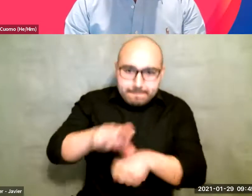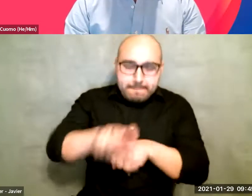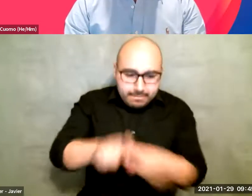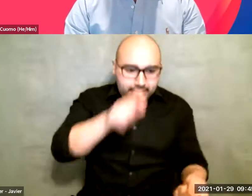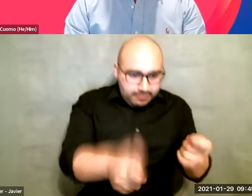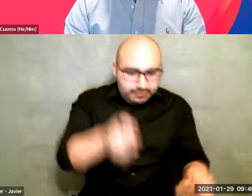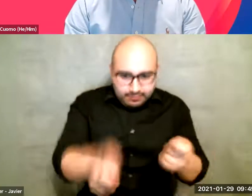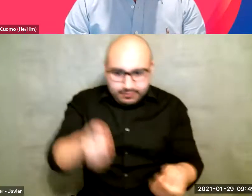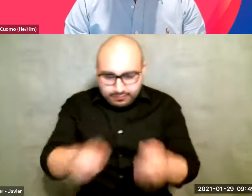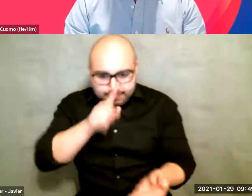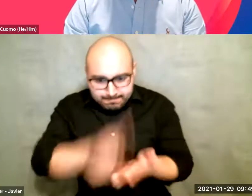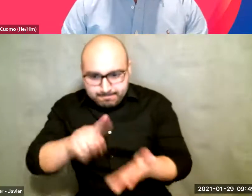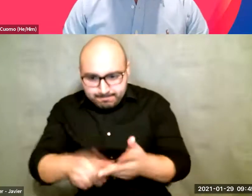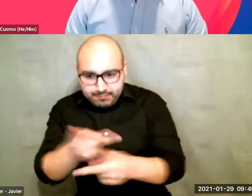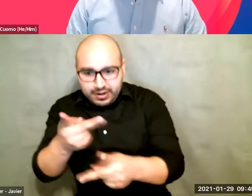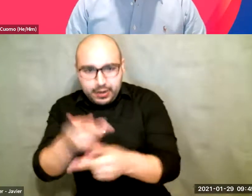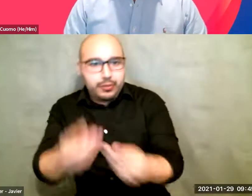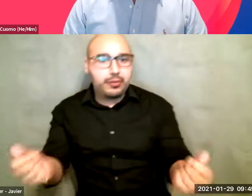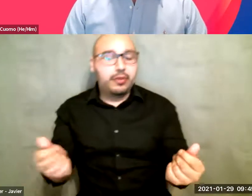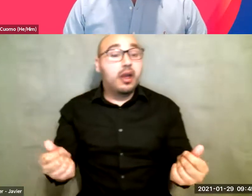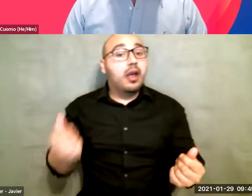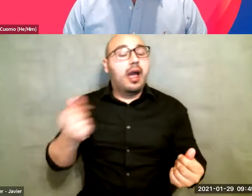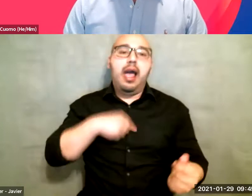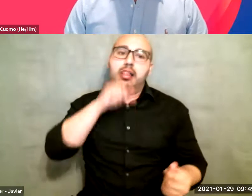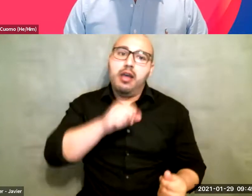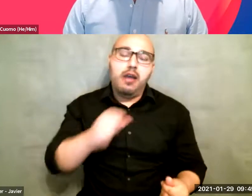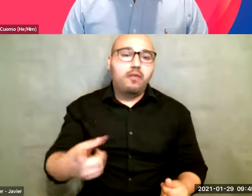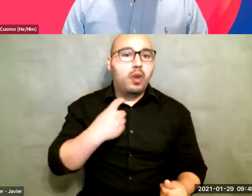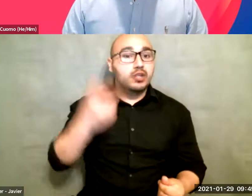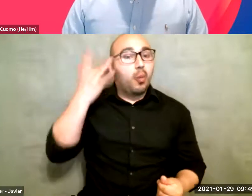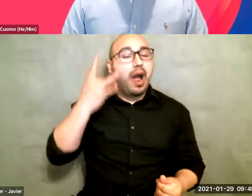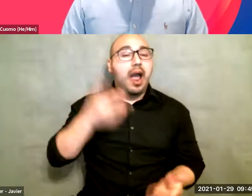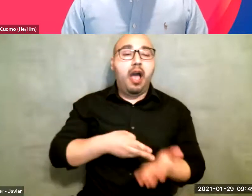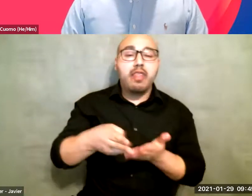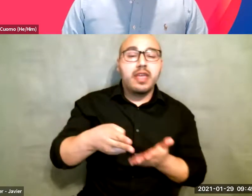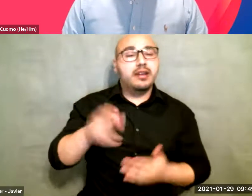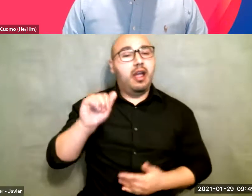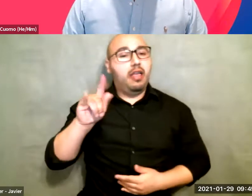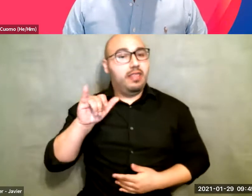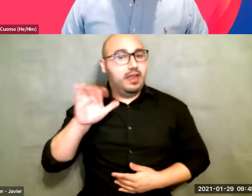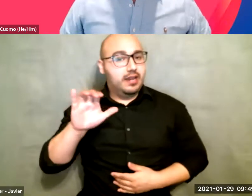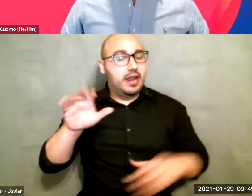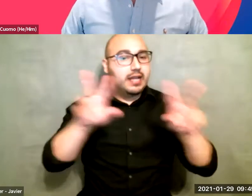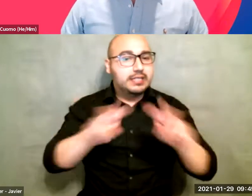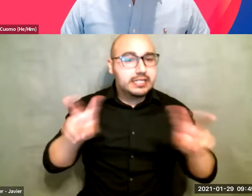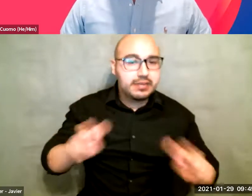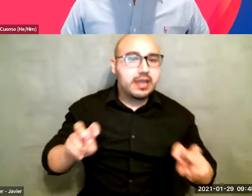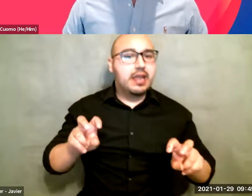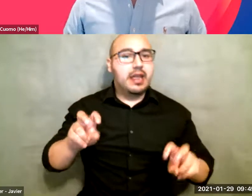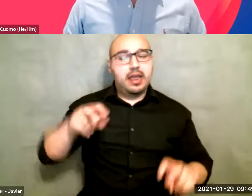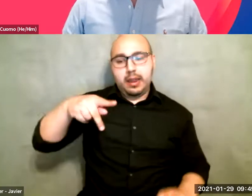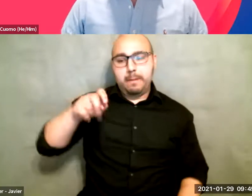out. But I love this question, right? Because when we think about authentic assessment, performative evaluation, we do often think